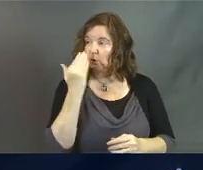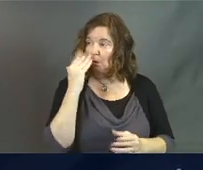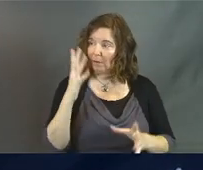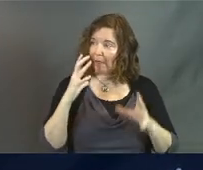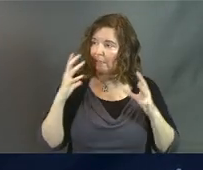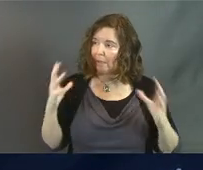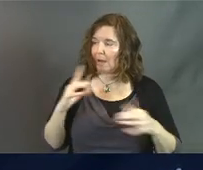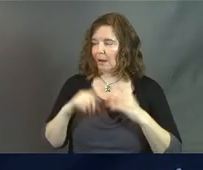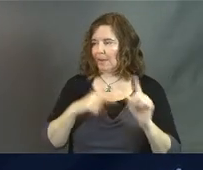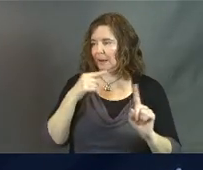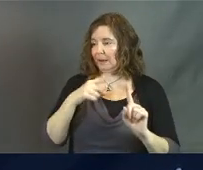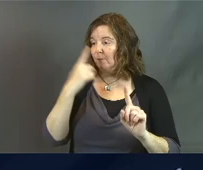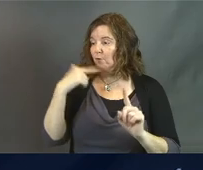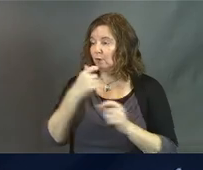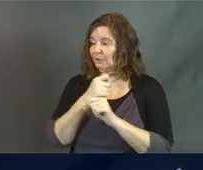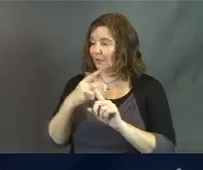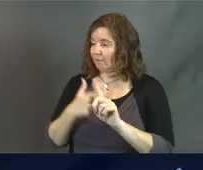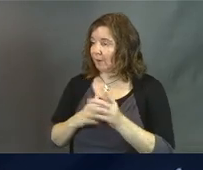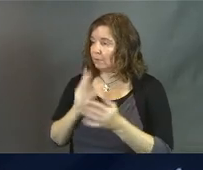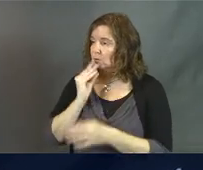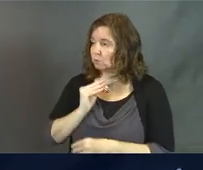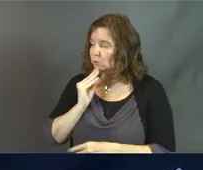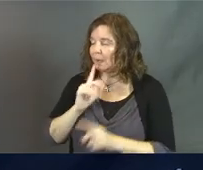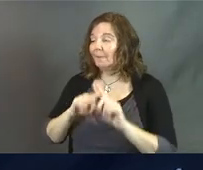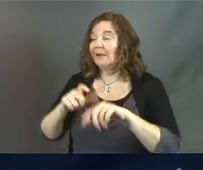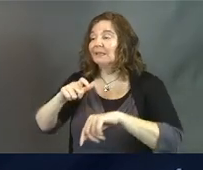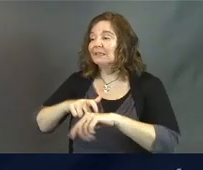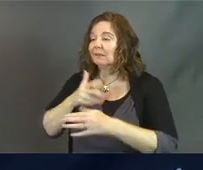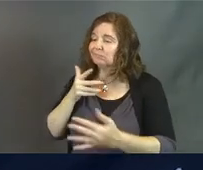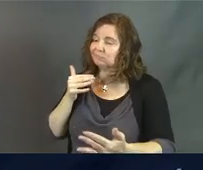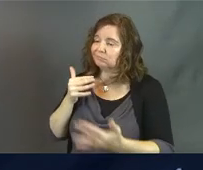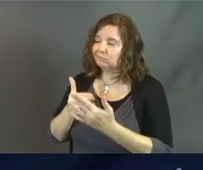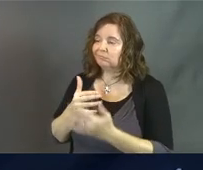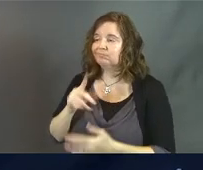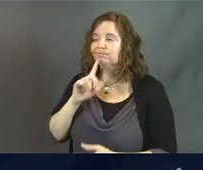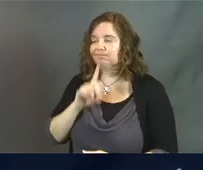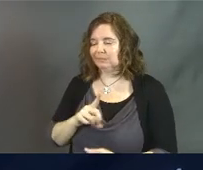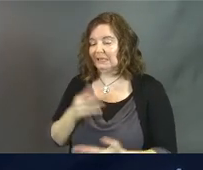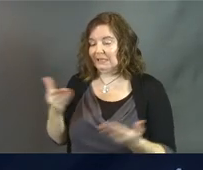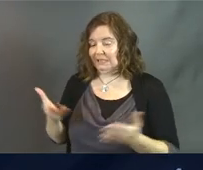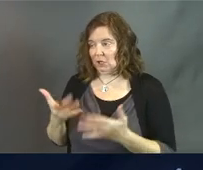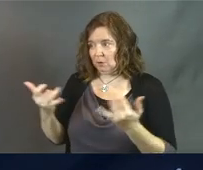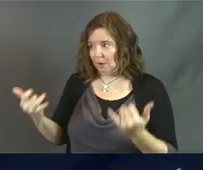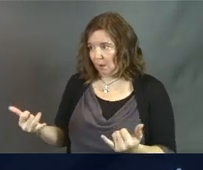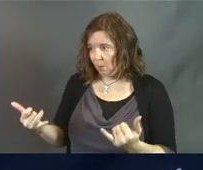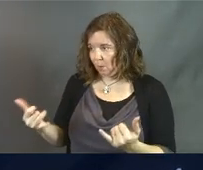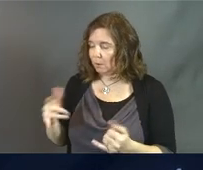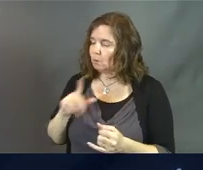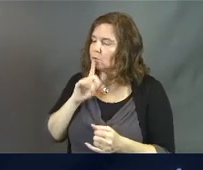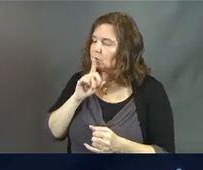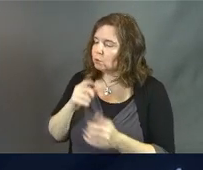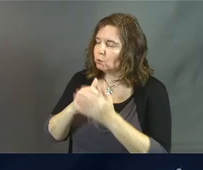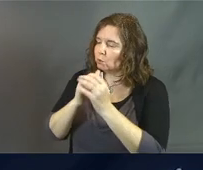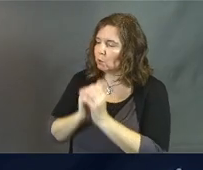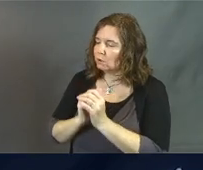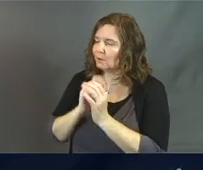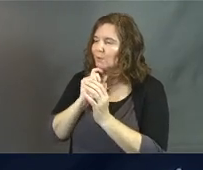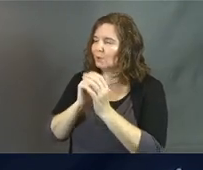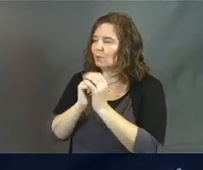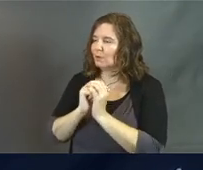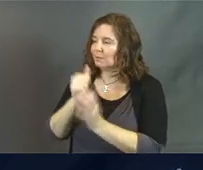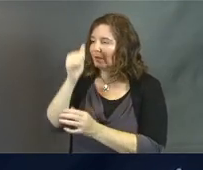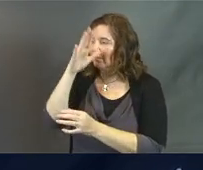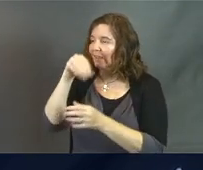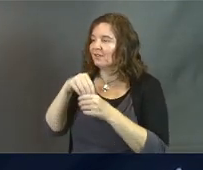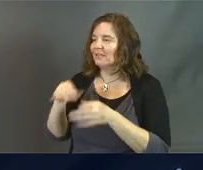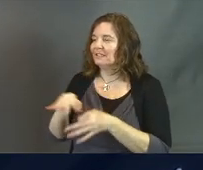know all about him, for salvation comes from the Jews. But the time is coming, indeed, it's here now, when true worshipers will worship